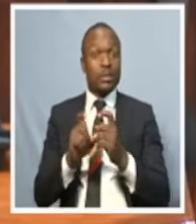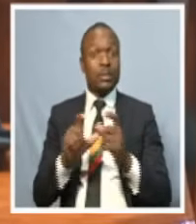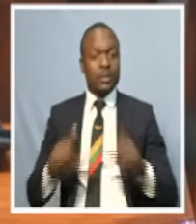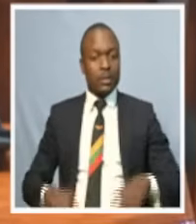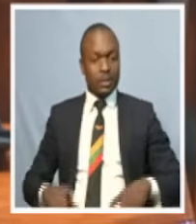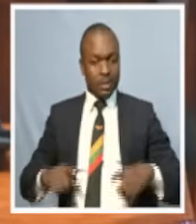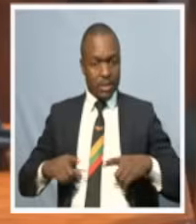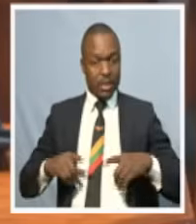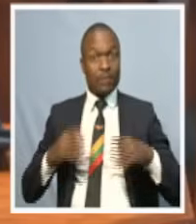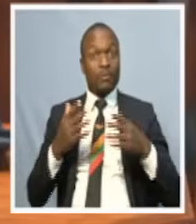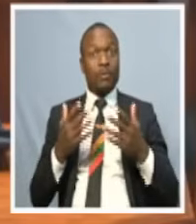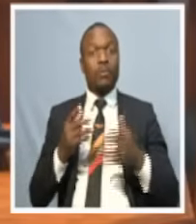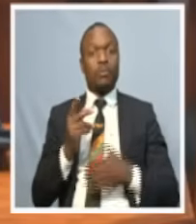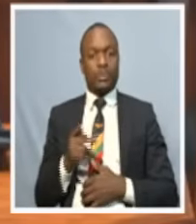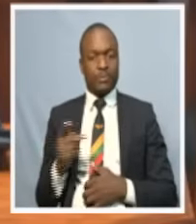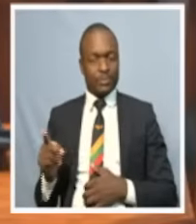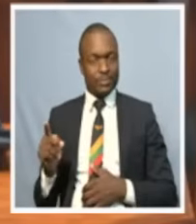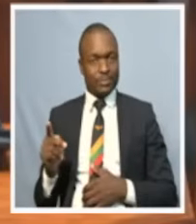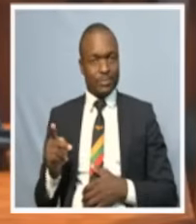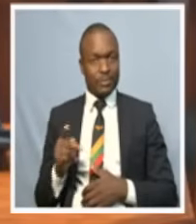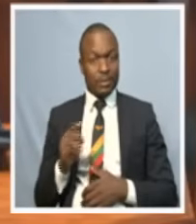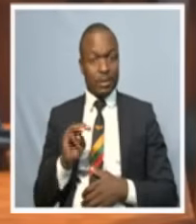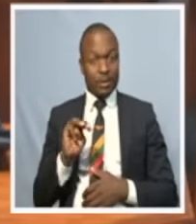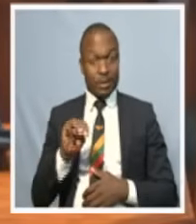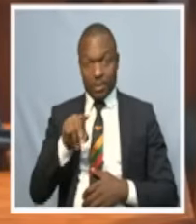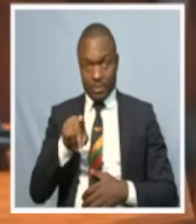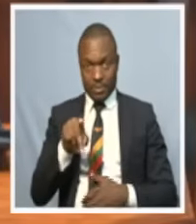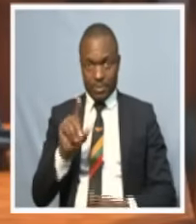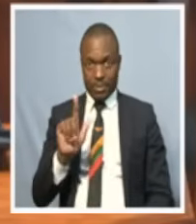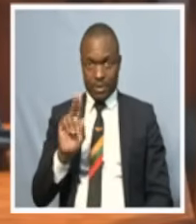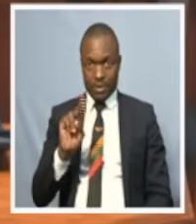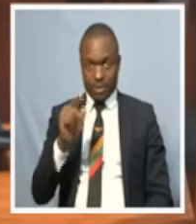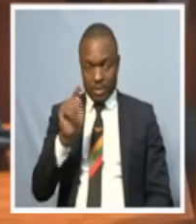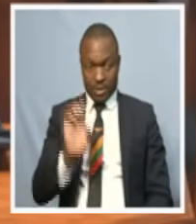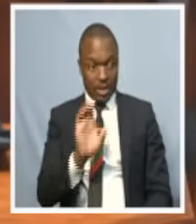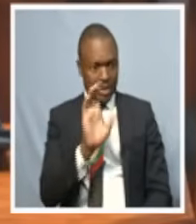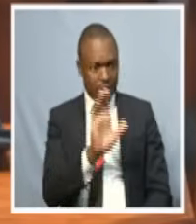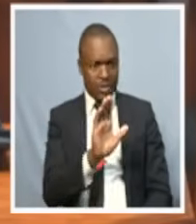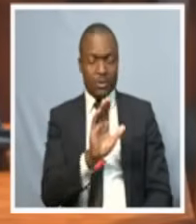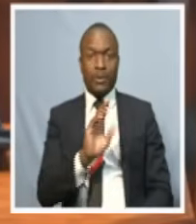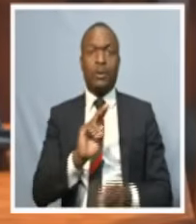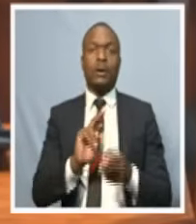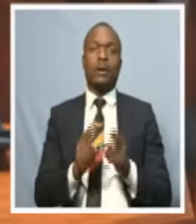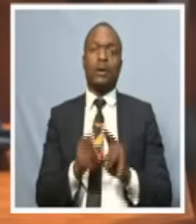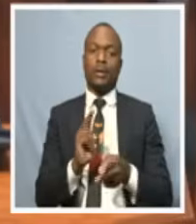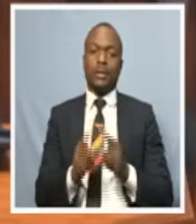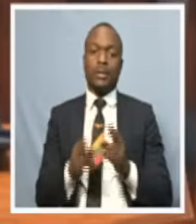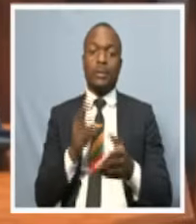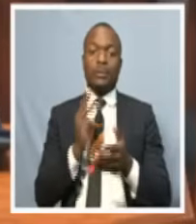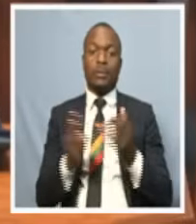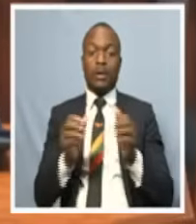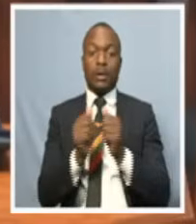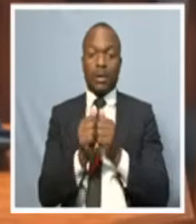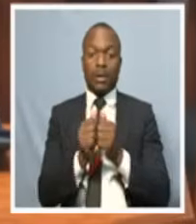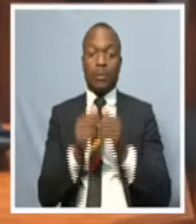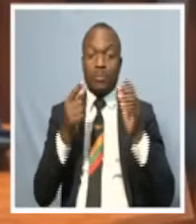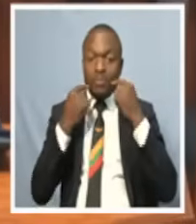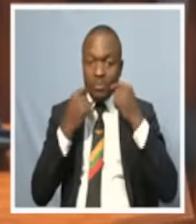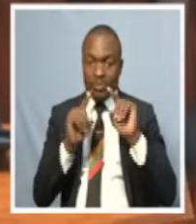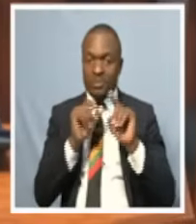said? So the Honorable Member for Lunte, your urgent matter without notice is